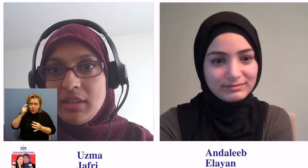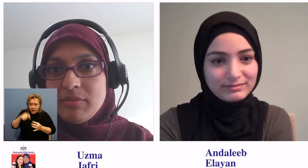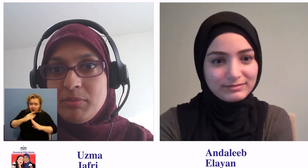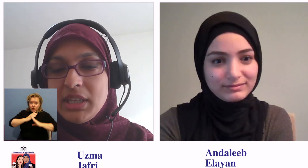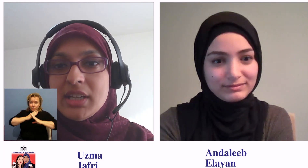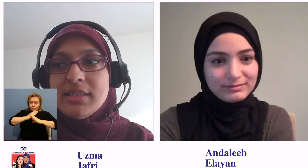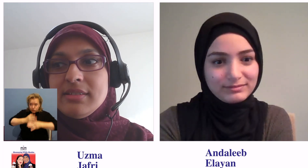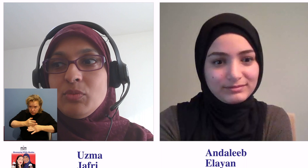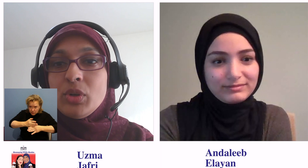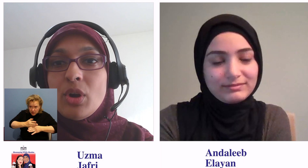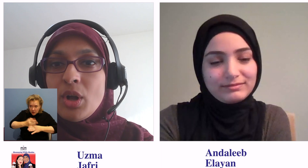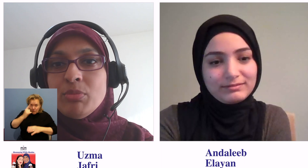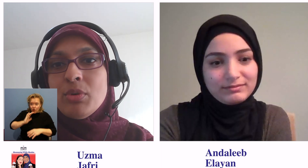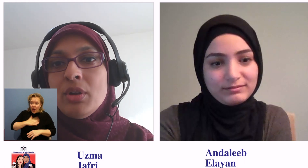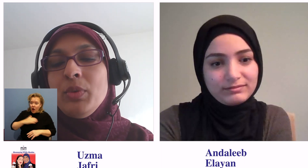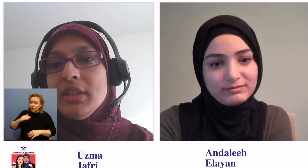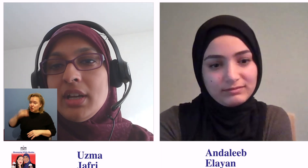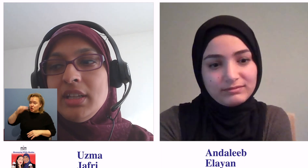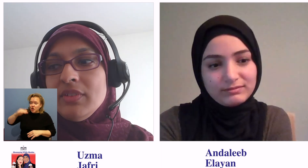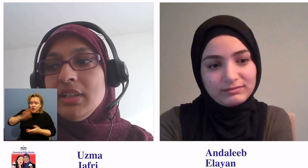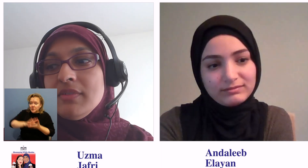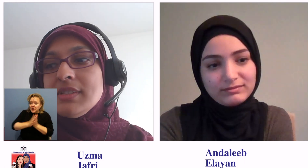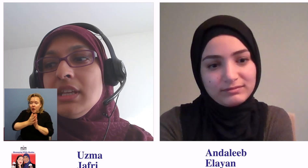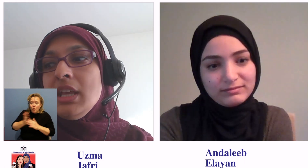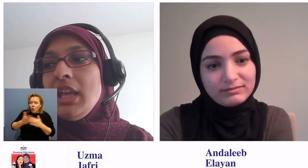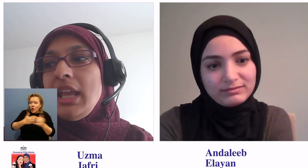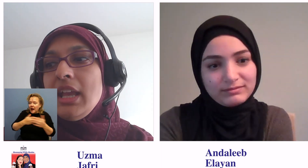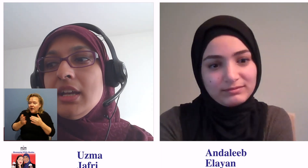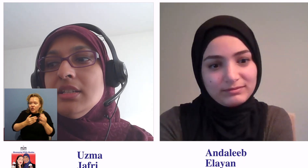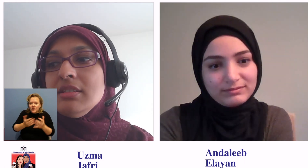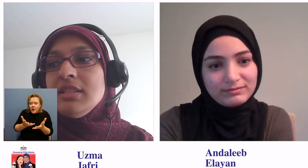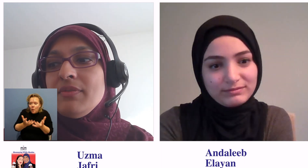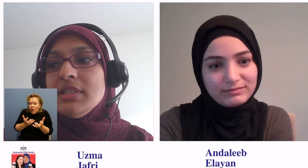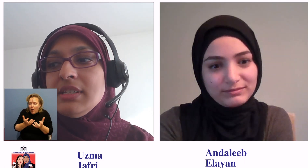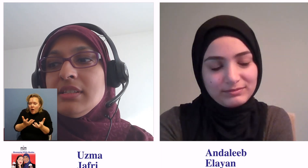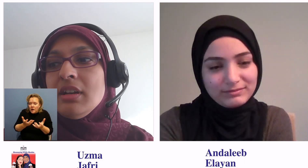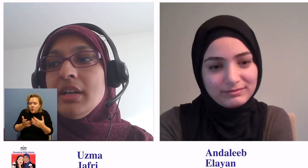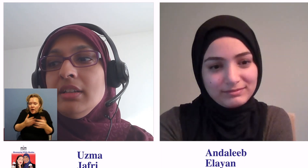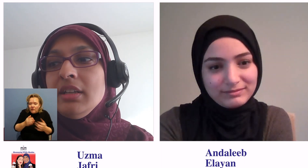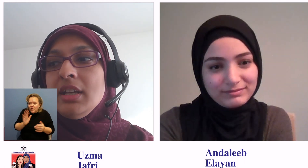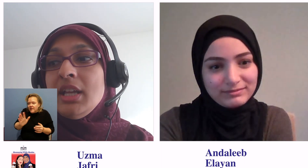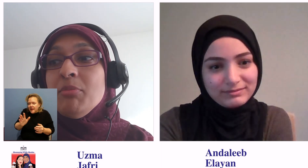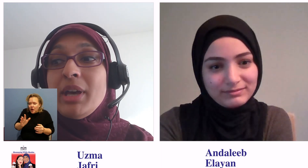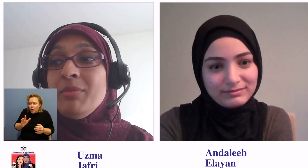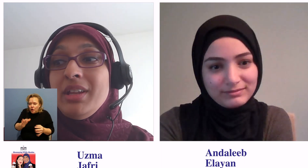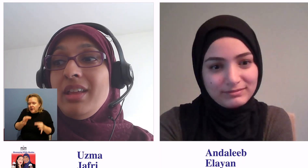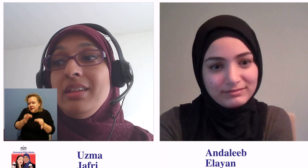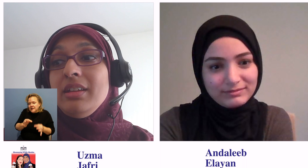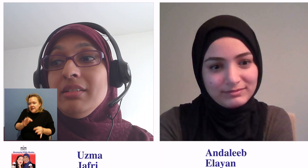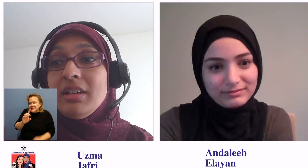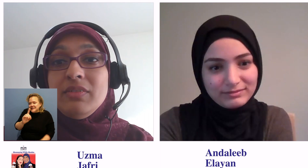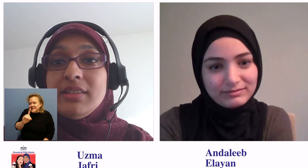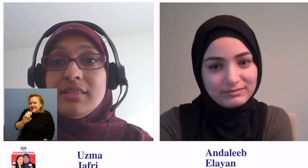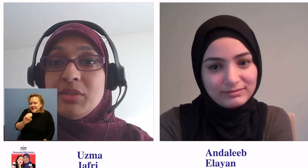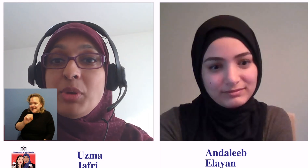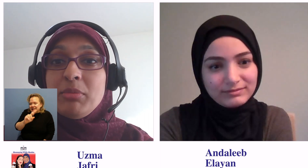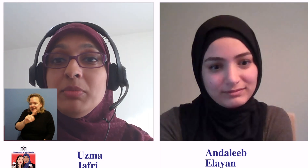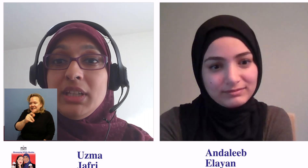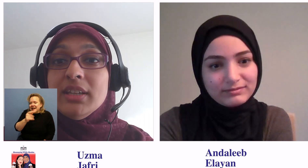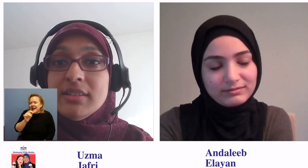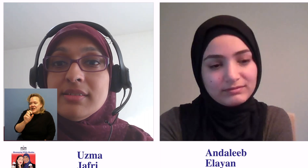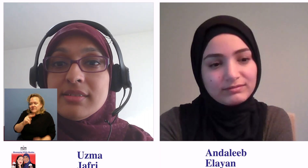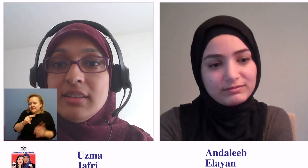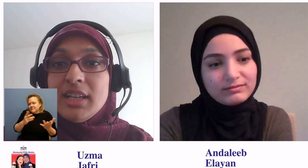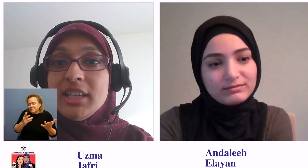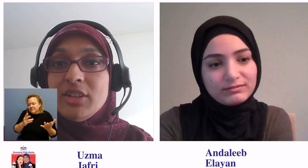destined to be? Because we're all born with God-given gifts and deafness is not an impediment. think in a lot of cases, it